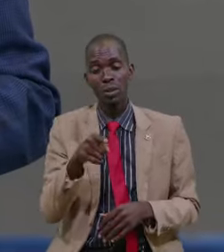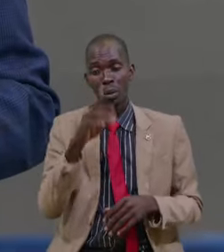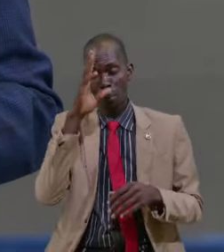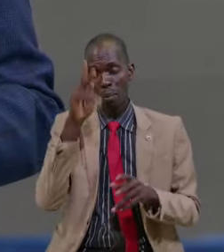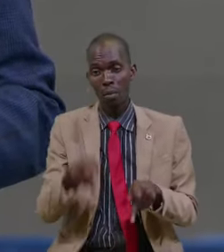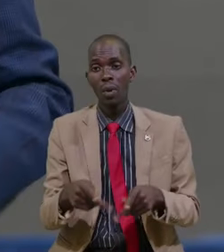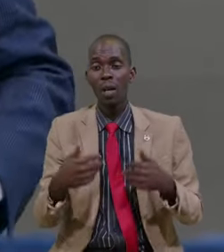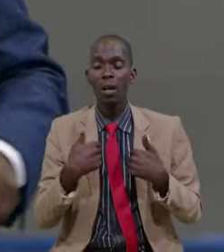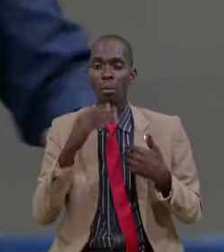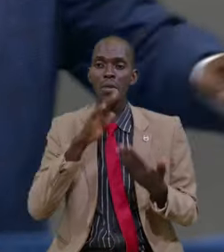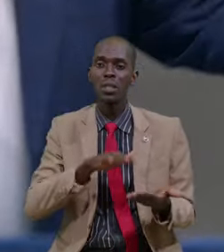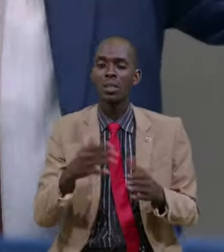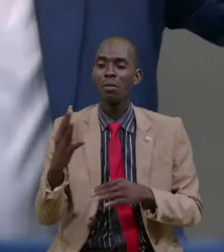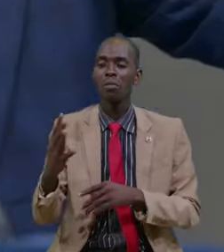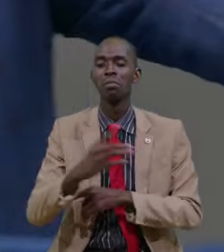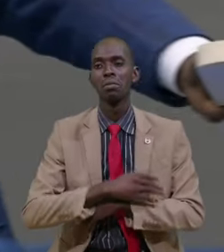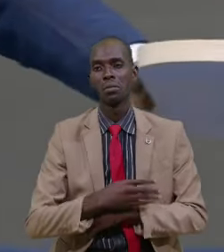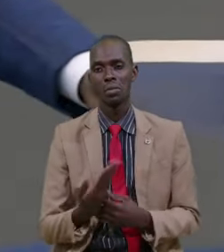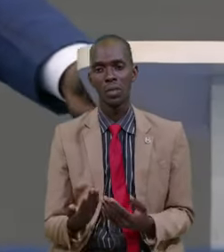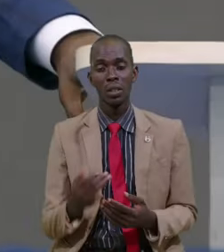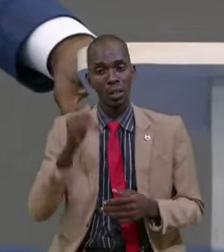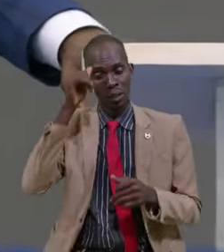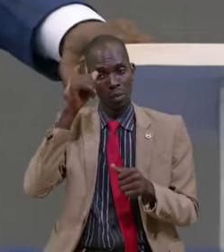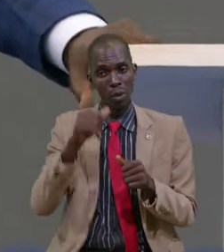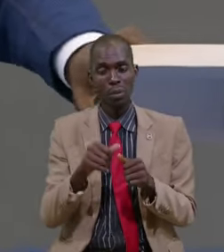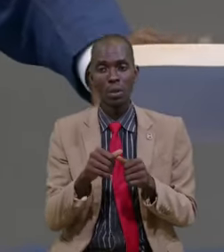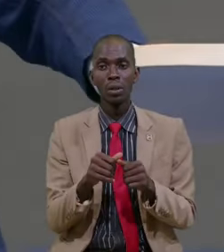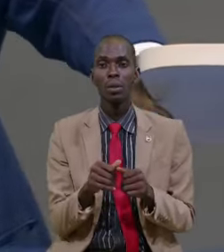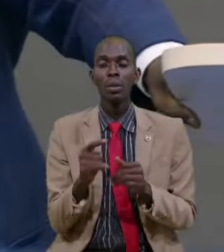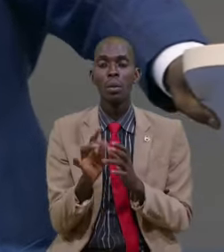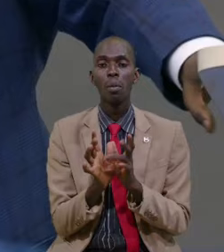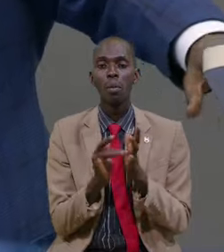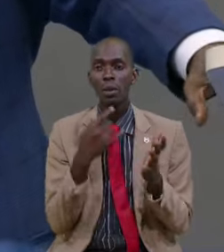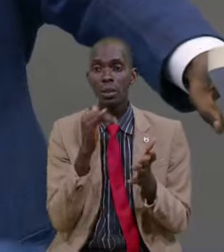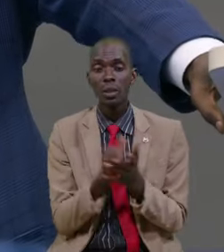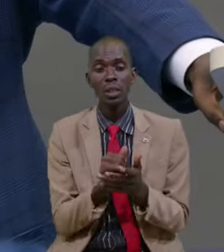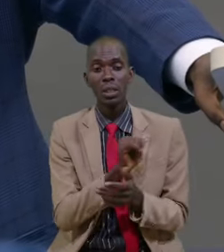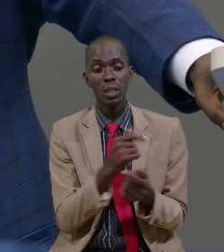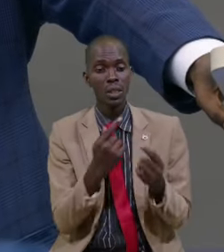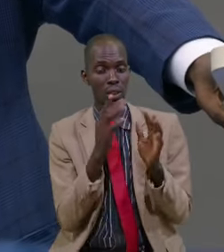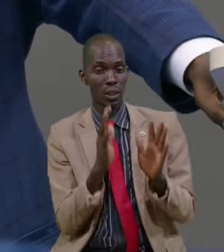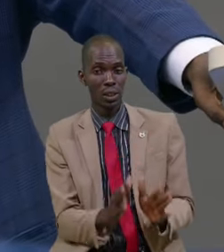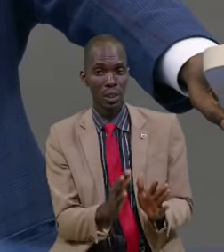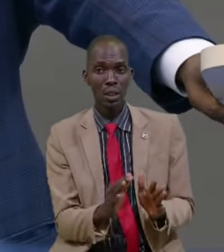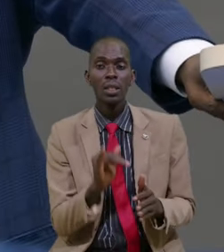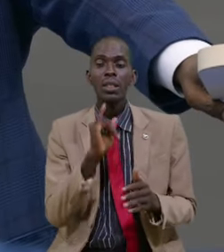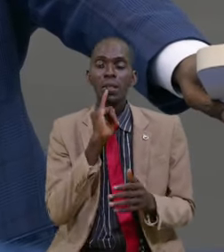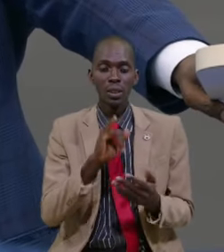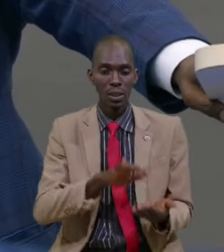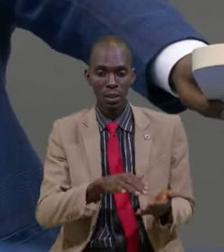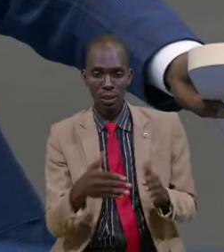4 days. I want to remind you, the Bible says that the sinner is dead in sin